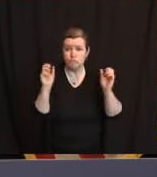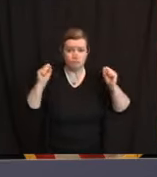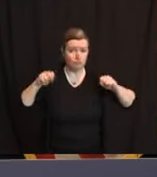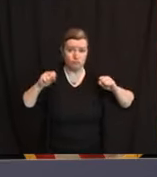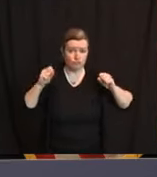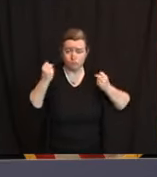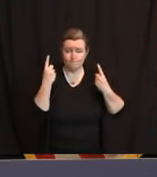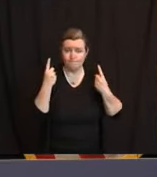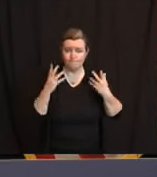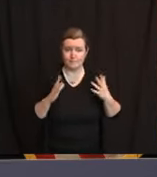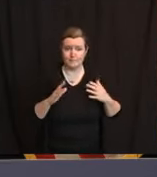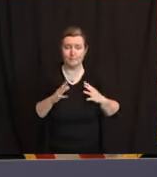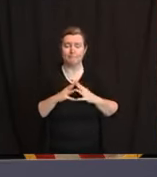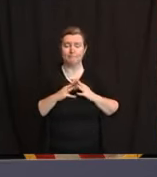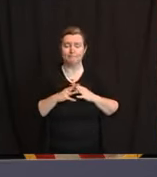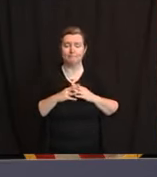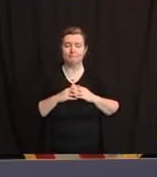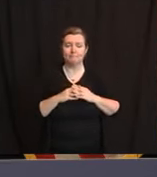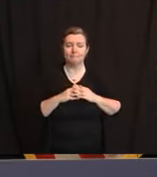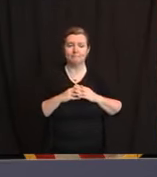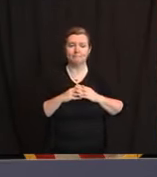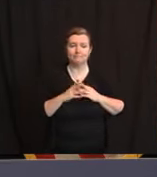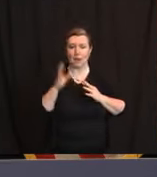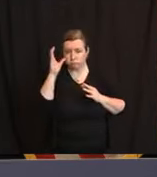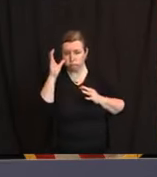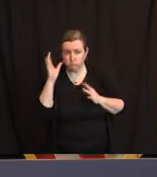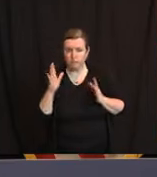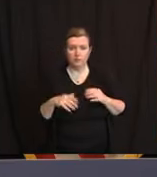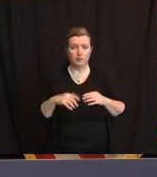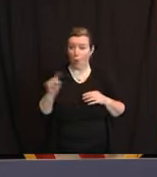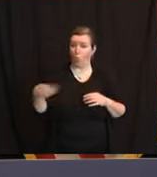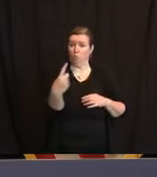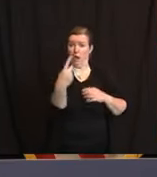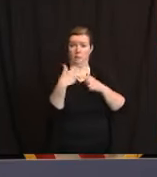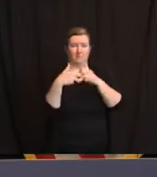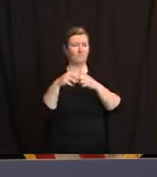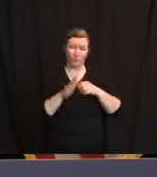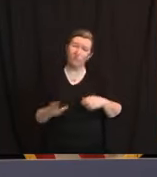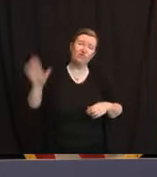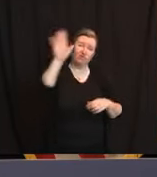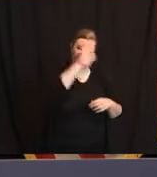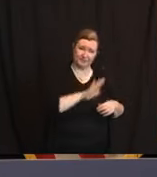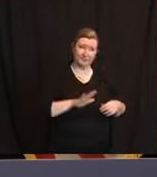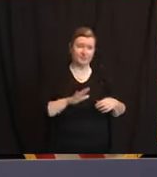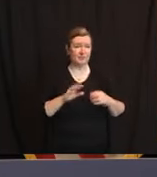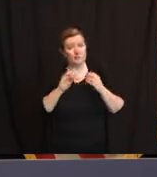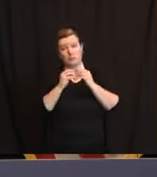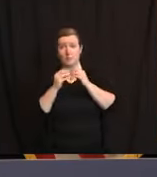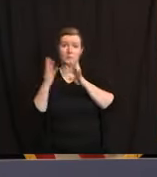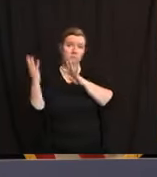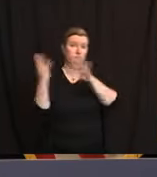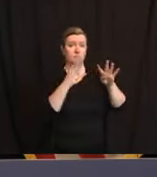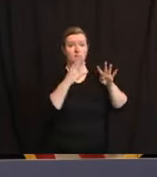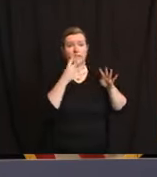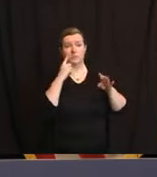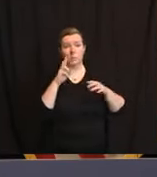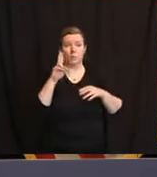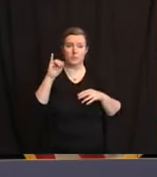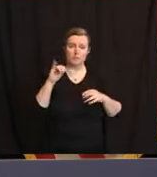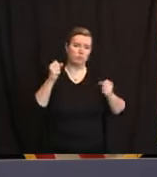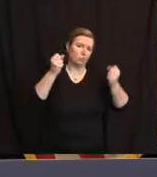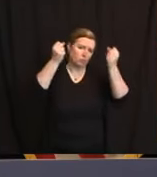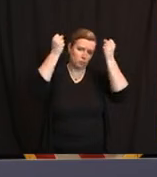no exception to the country right now. This is at levels that are just beyond anything we've ever seen before. Folks are